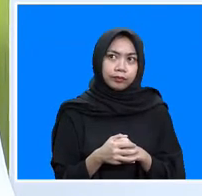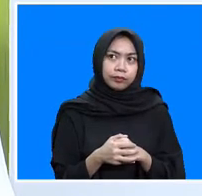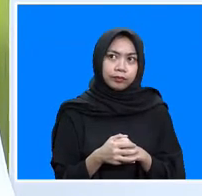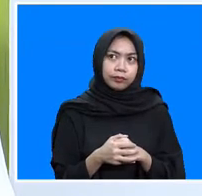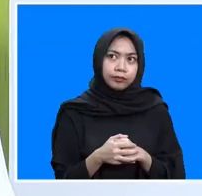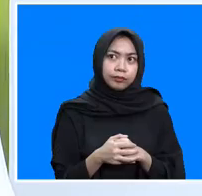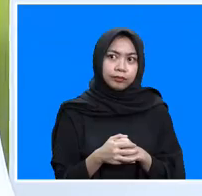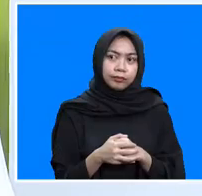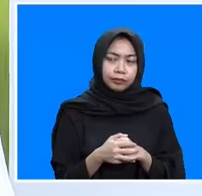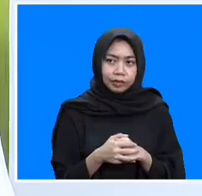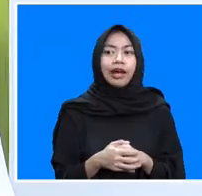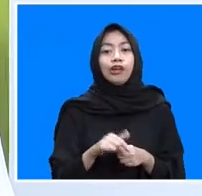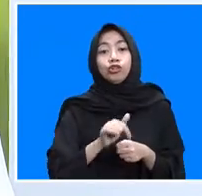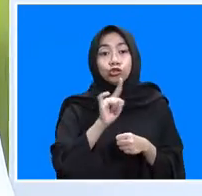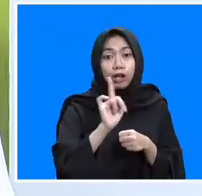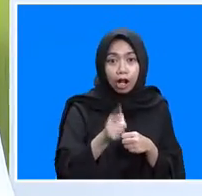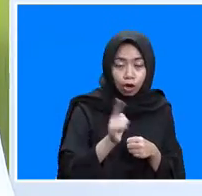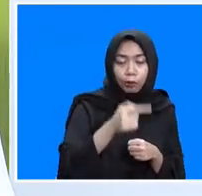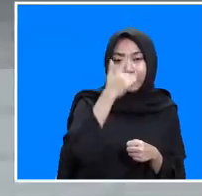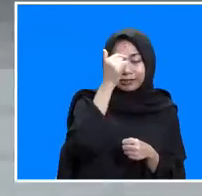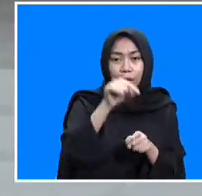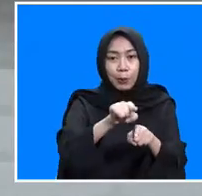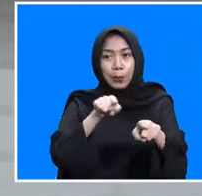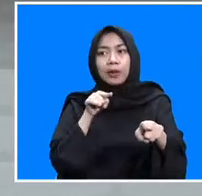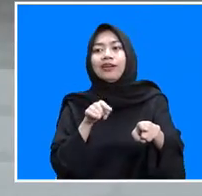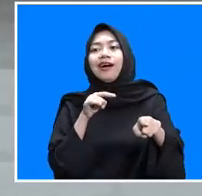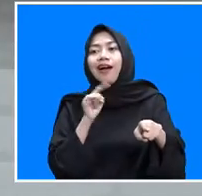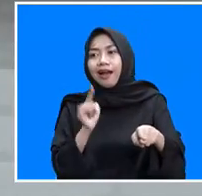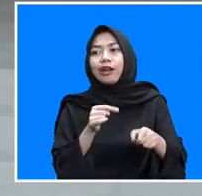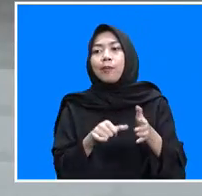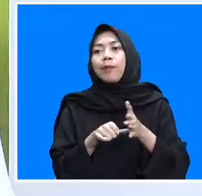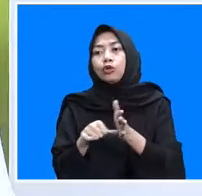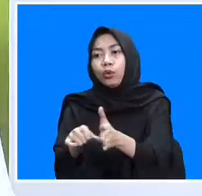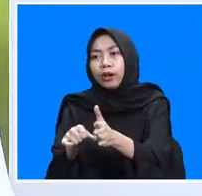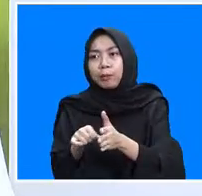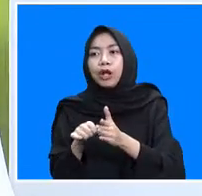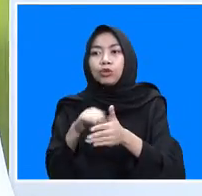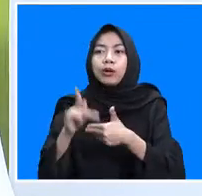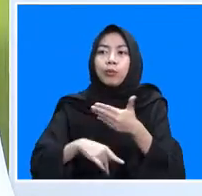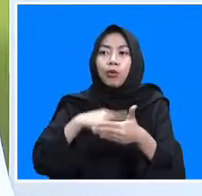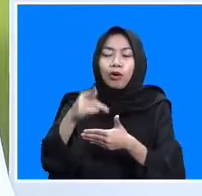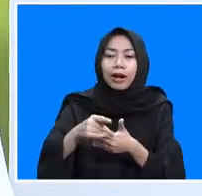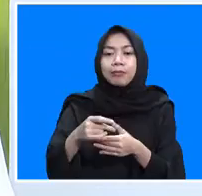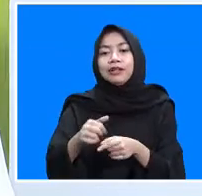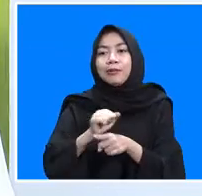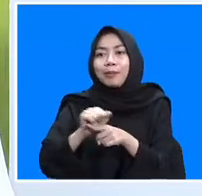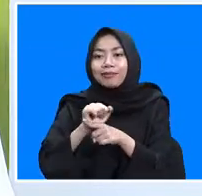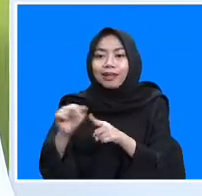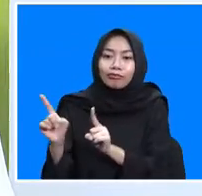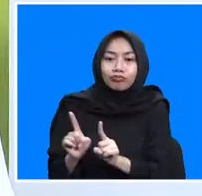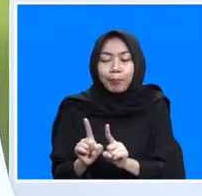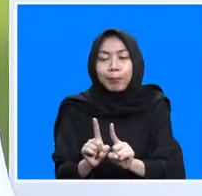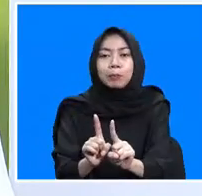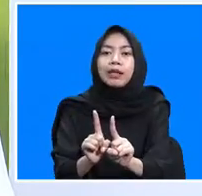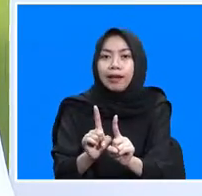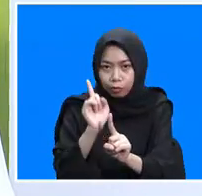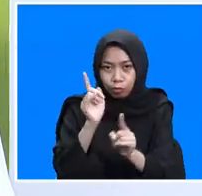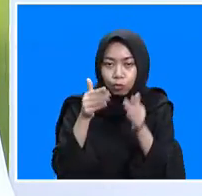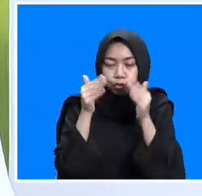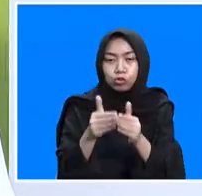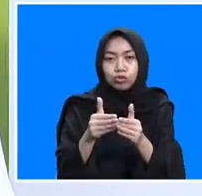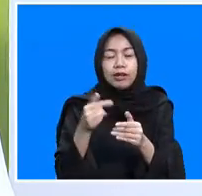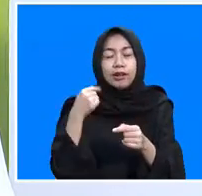them to catch up on their learning. So it was quite health focused, but you know, one of the things